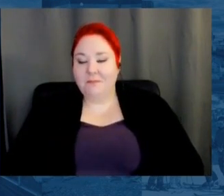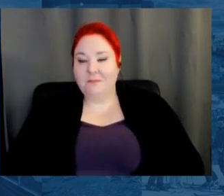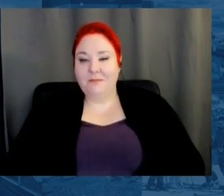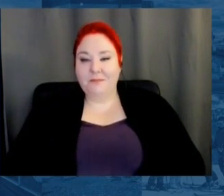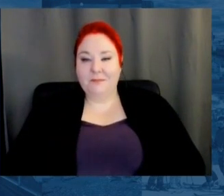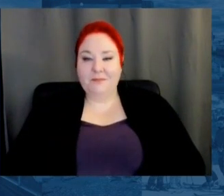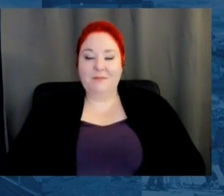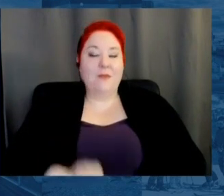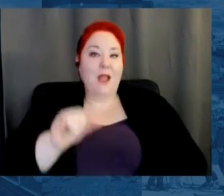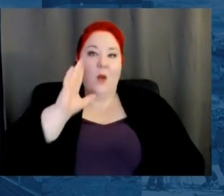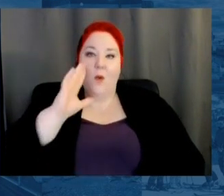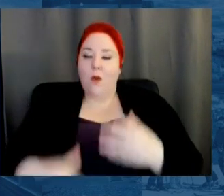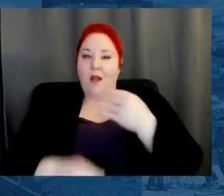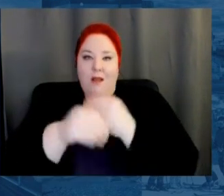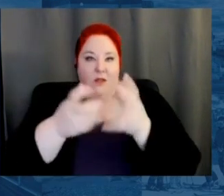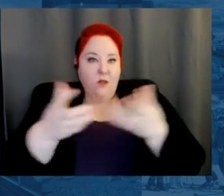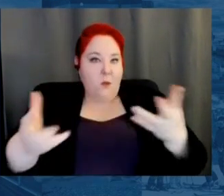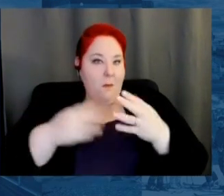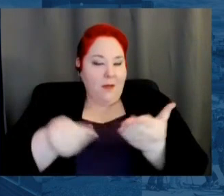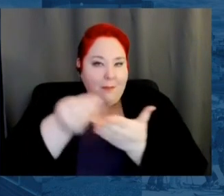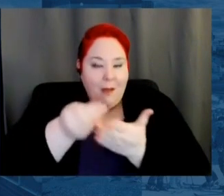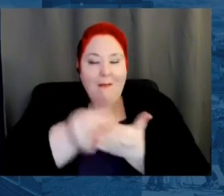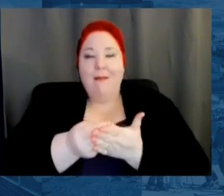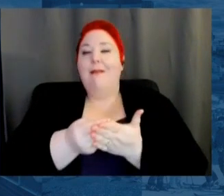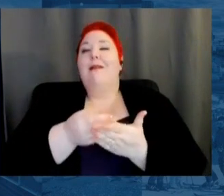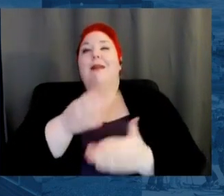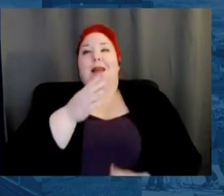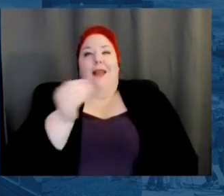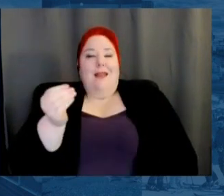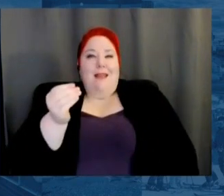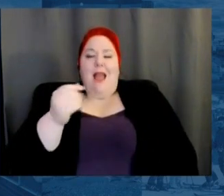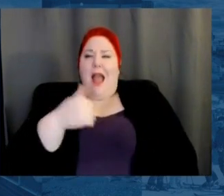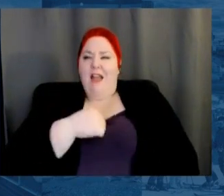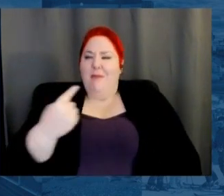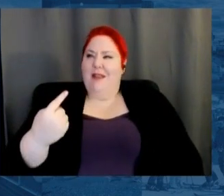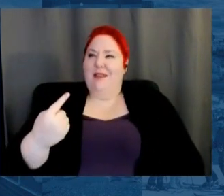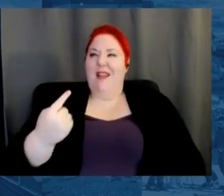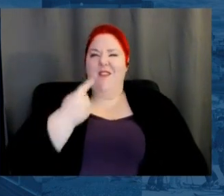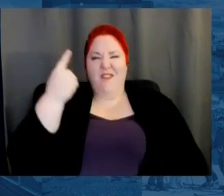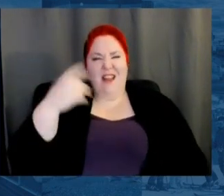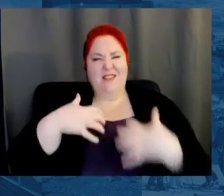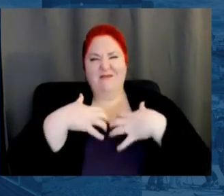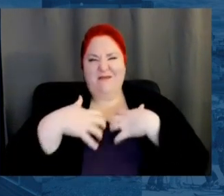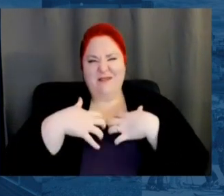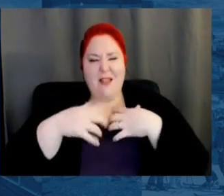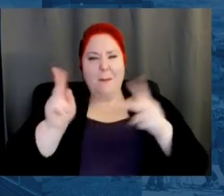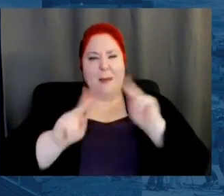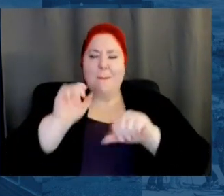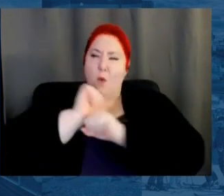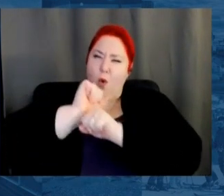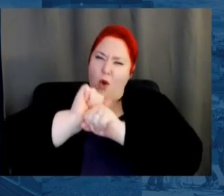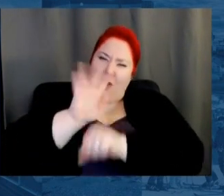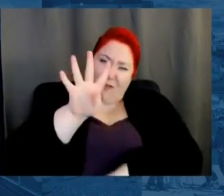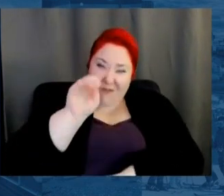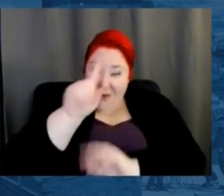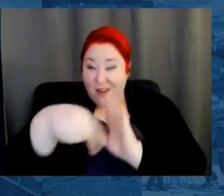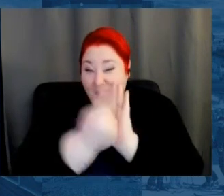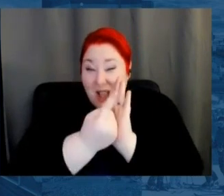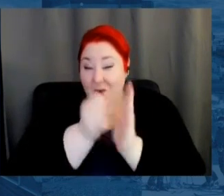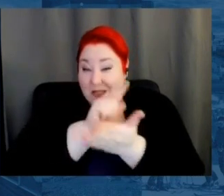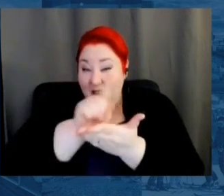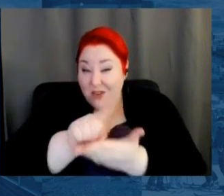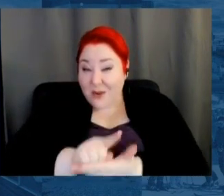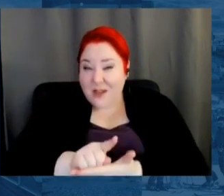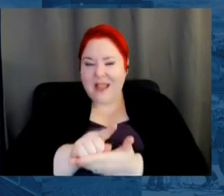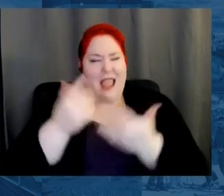so much more money, and I've always been so offended by the concept that people can work 40 hours a week and still fall below